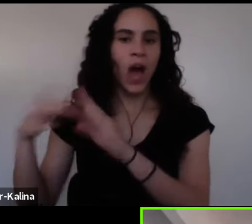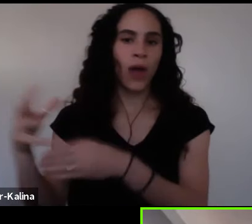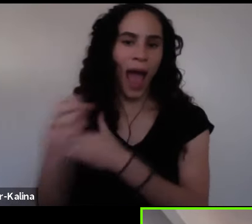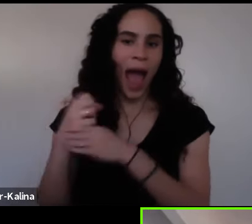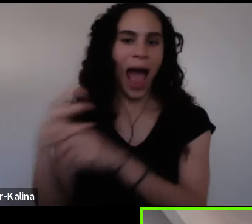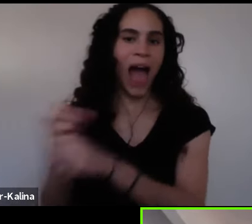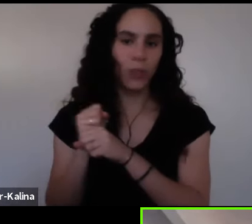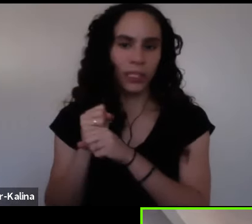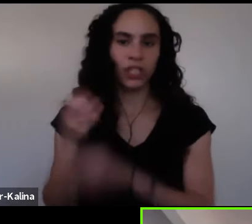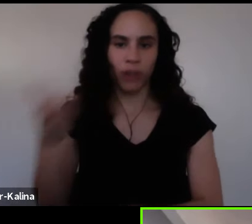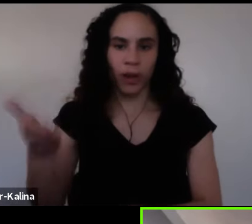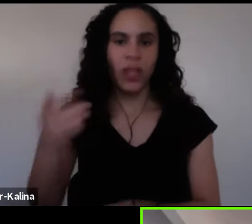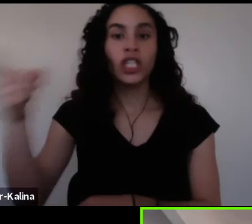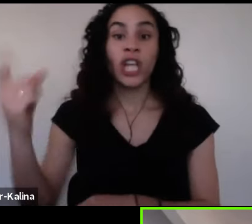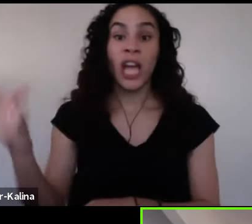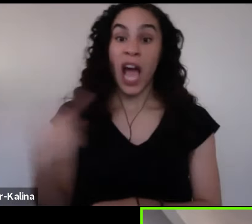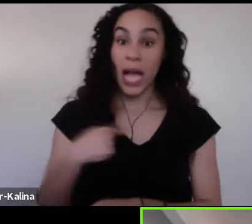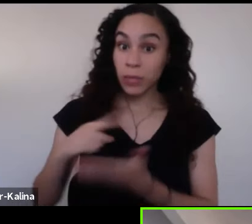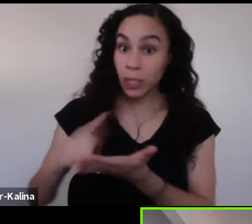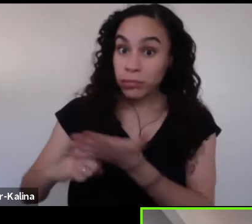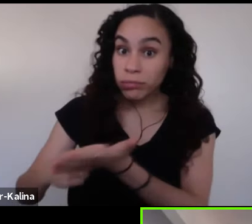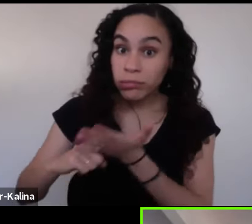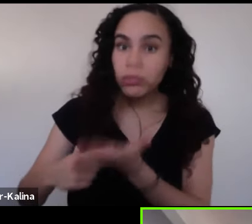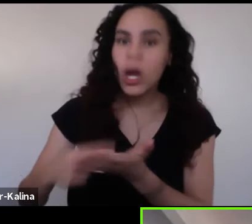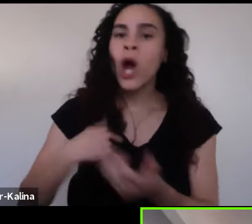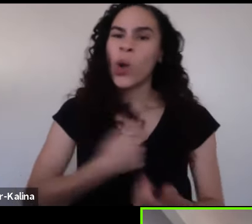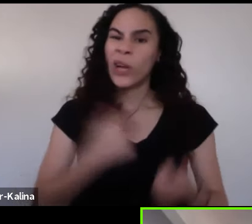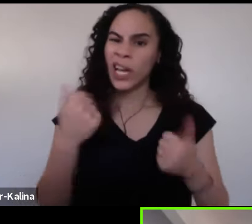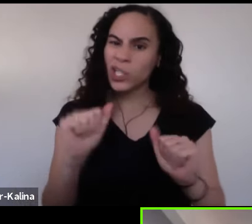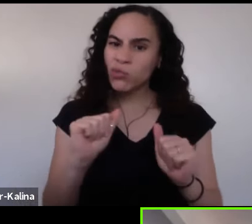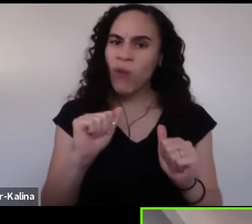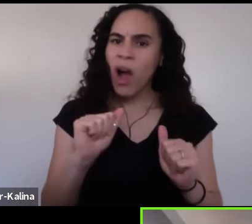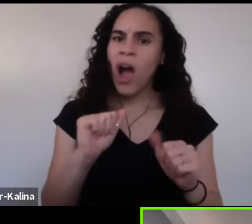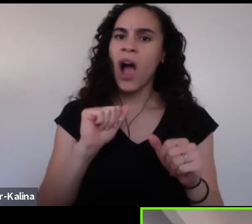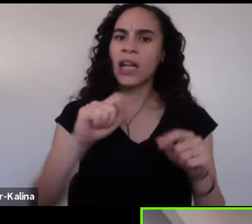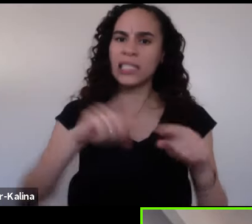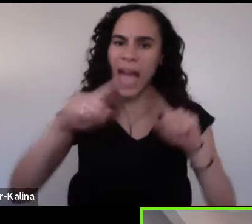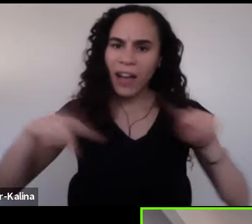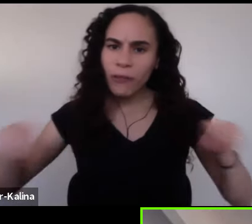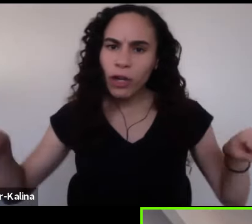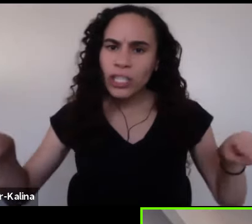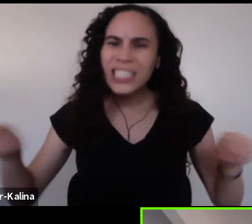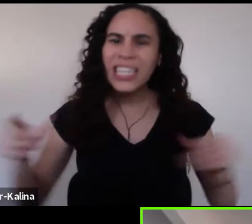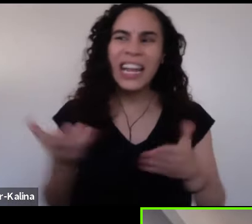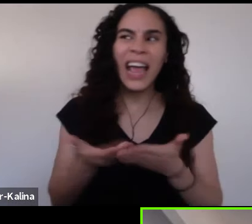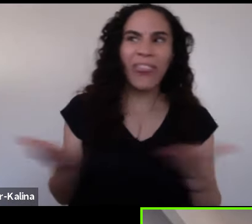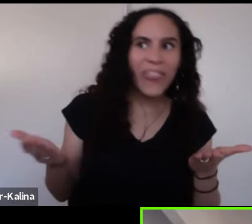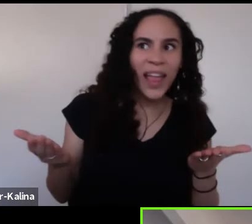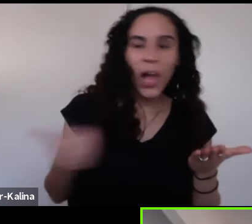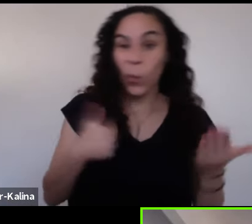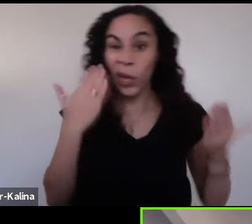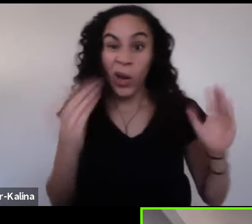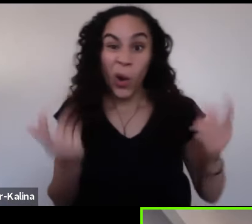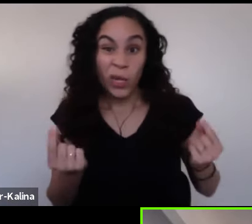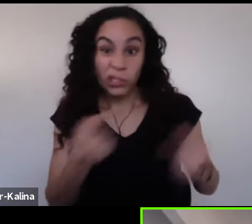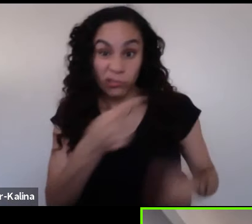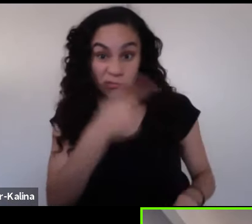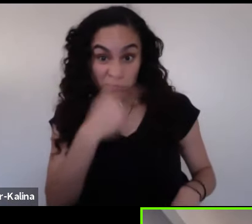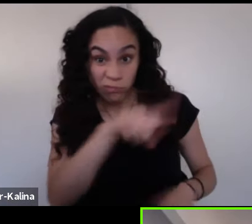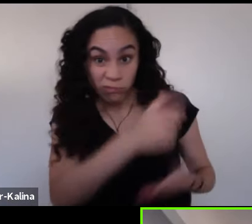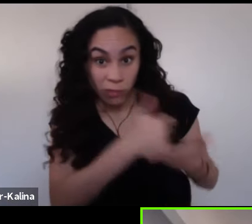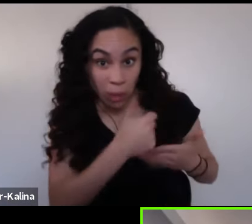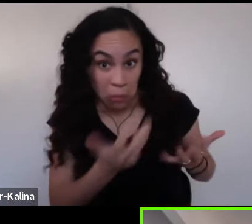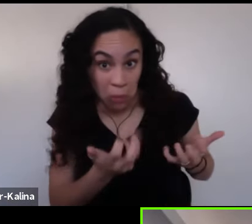few things, and then she said, we're trying to do this diversity thing. We don't know what to do. Would you want to help? And